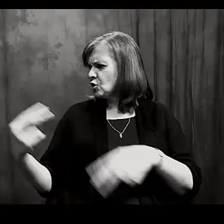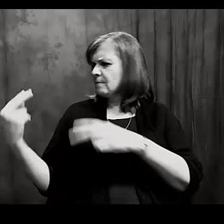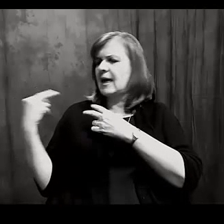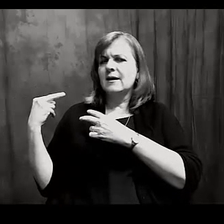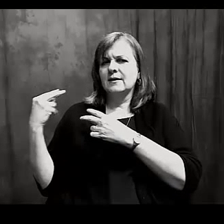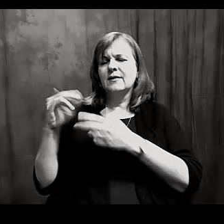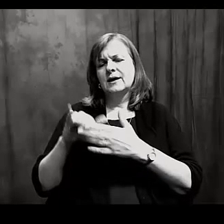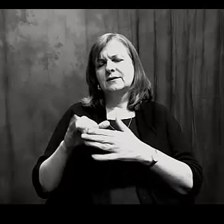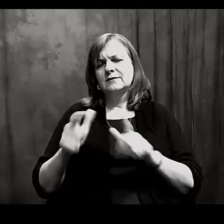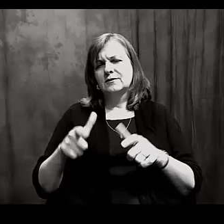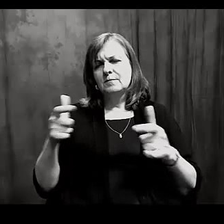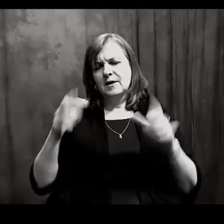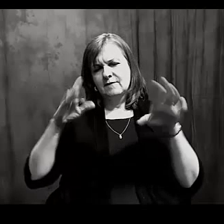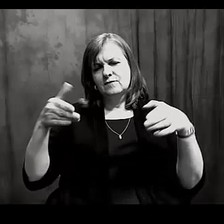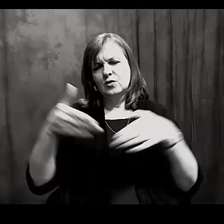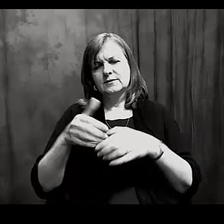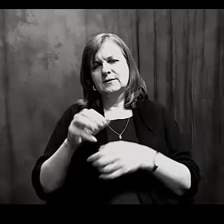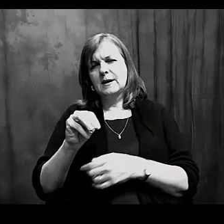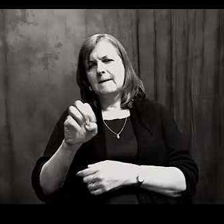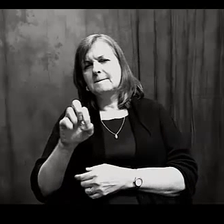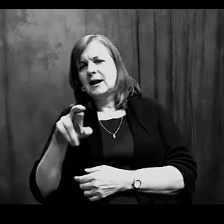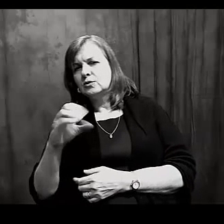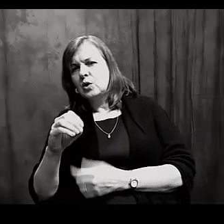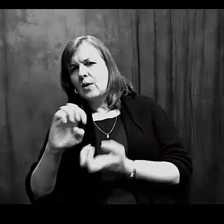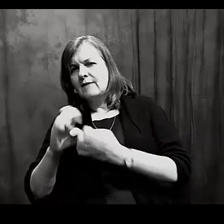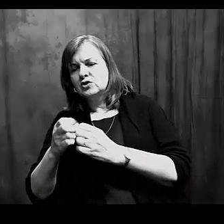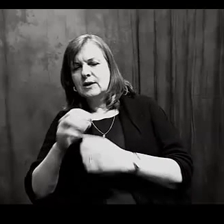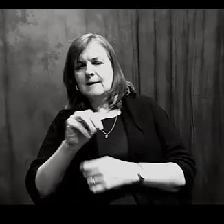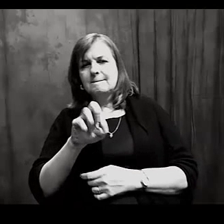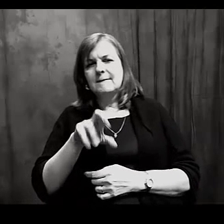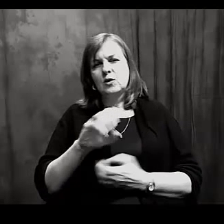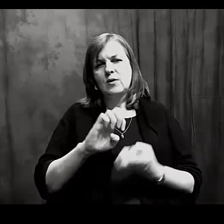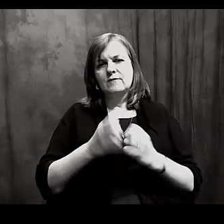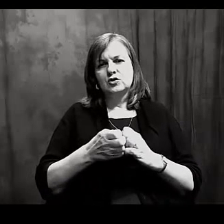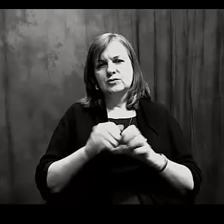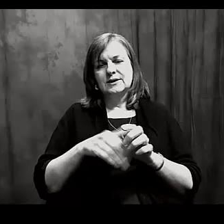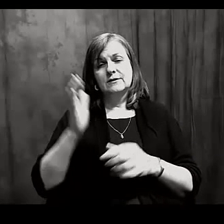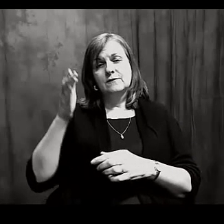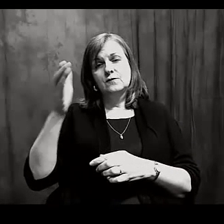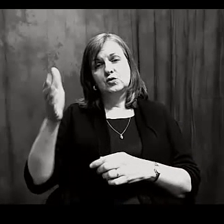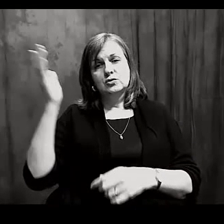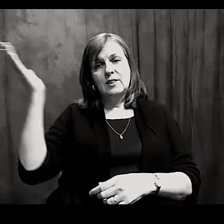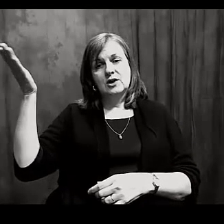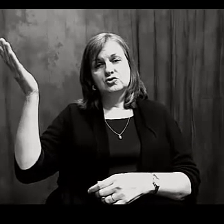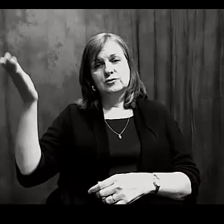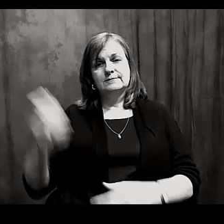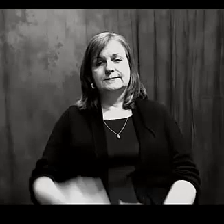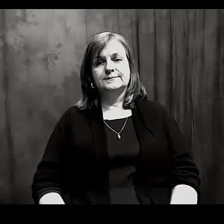And that's going to be our big focus in microevolution and macroevolution in the coming lectures.